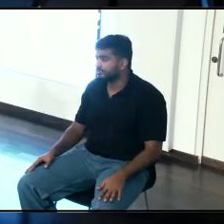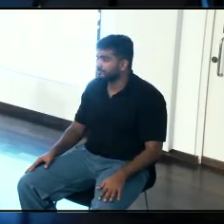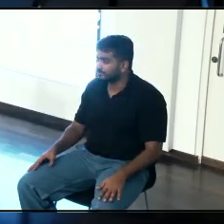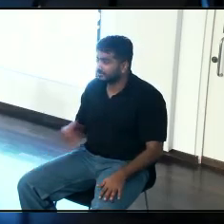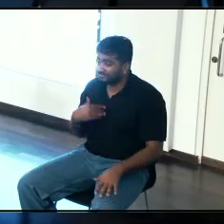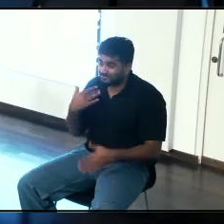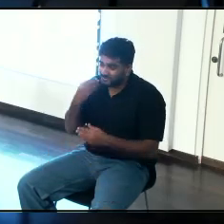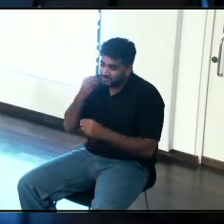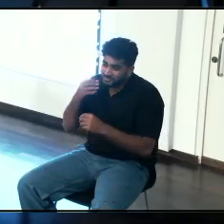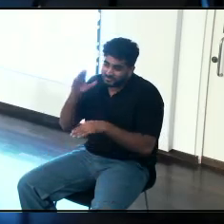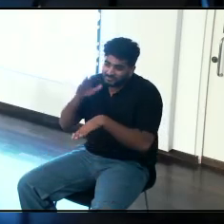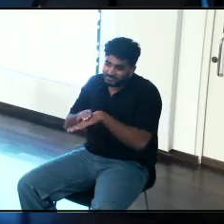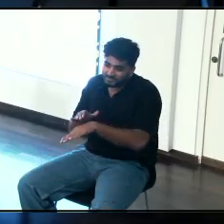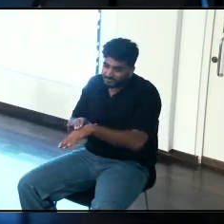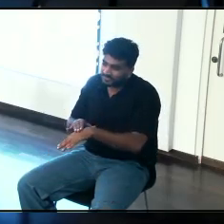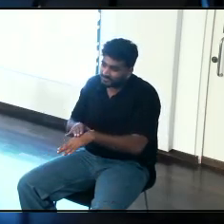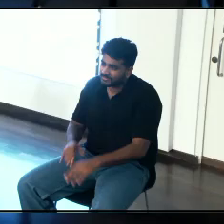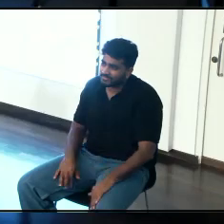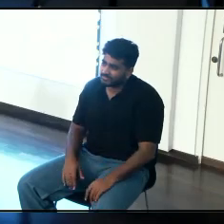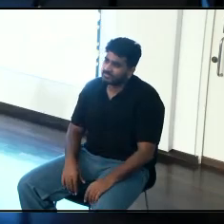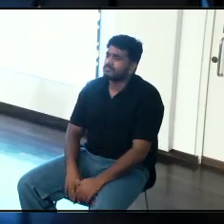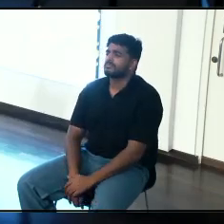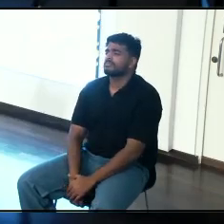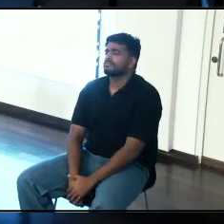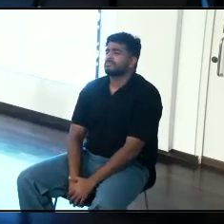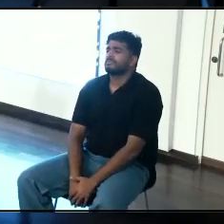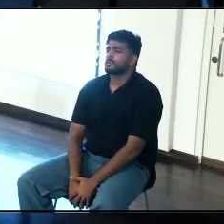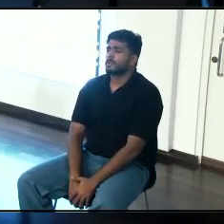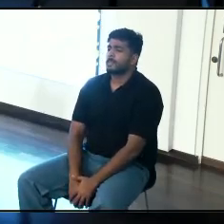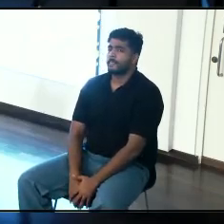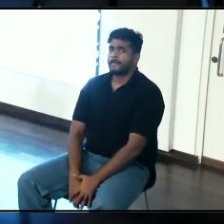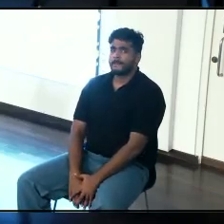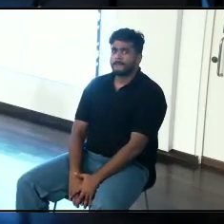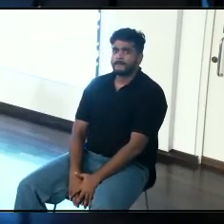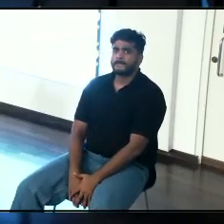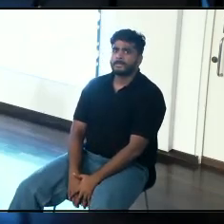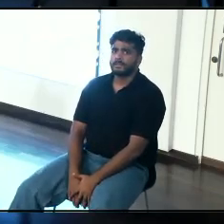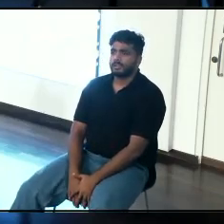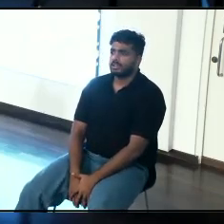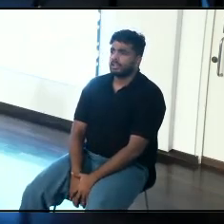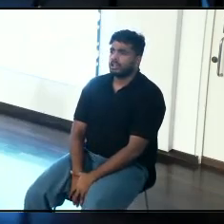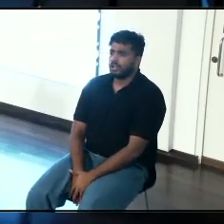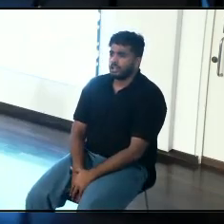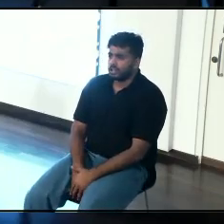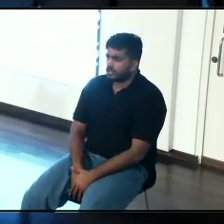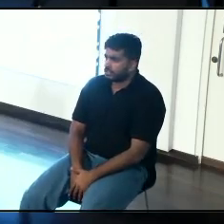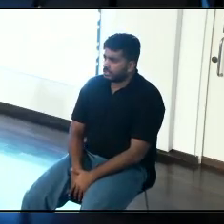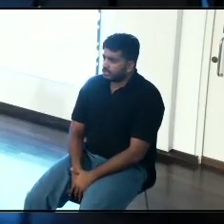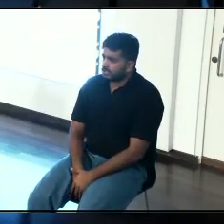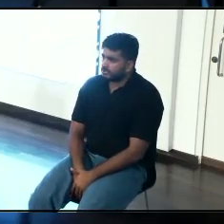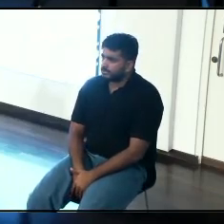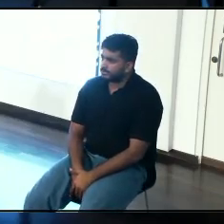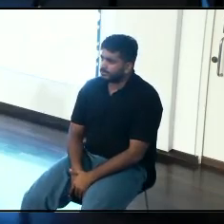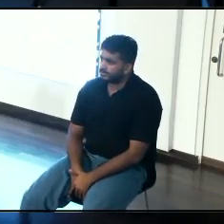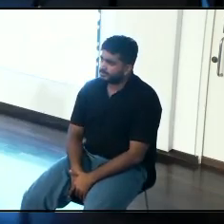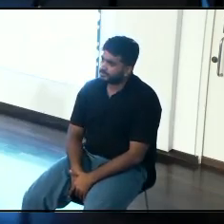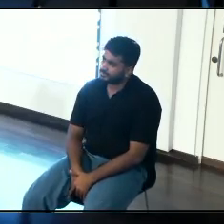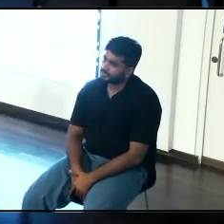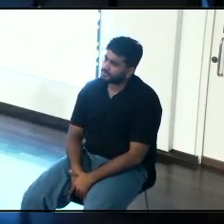have any kind of those things. And when you take this title into that